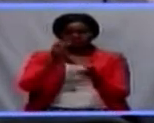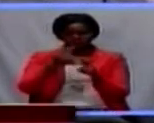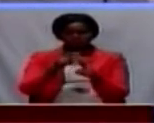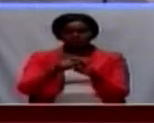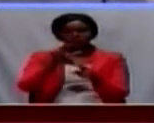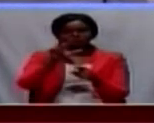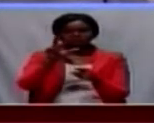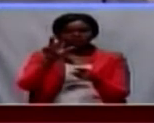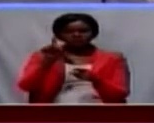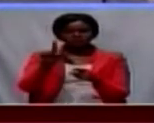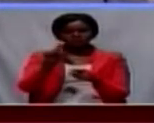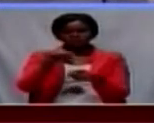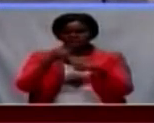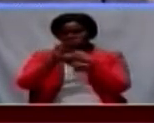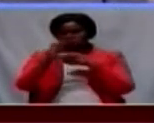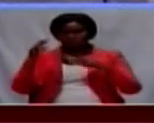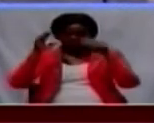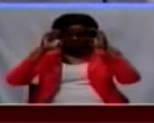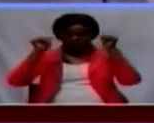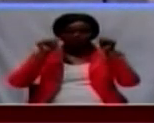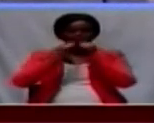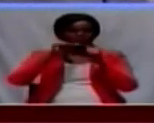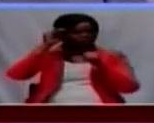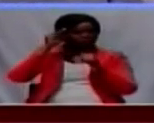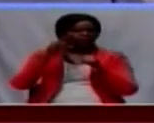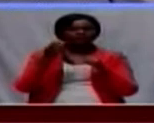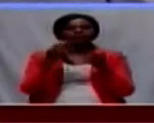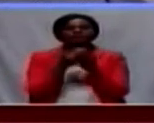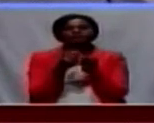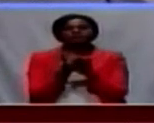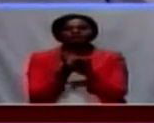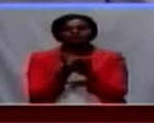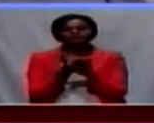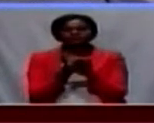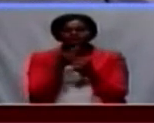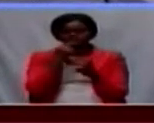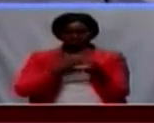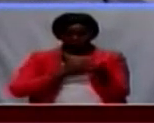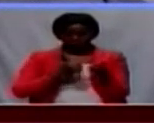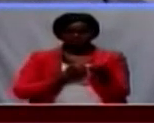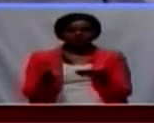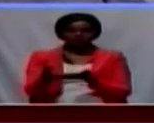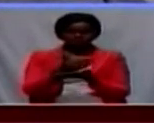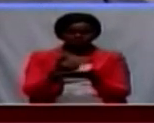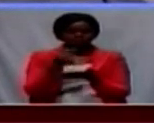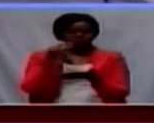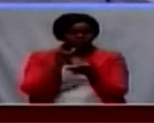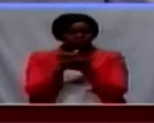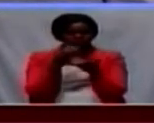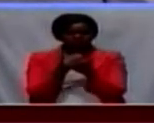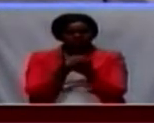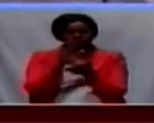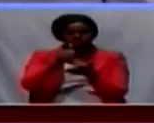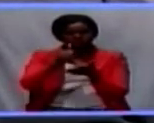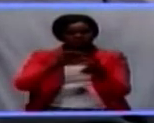I must go back to the president and to the Minister of Finance and say, I collected 36 point whatever. Were you under